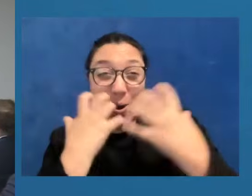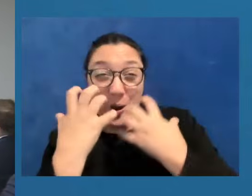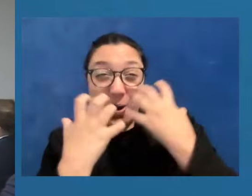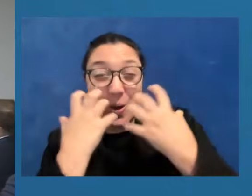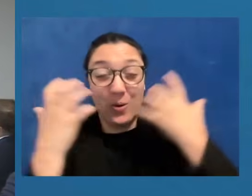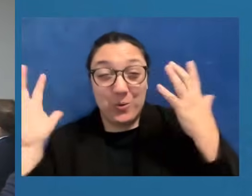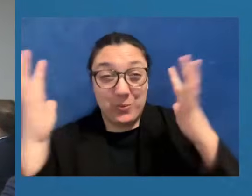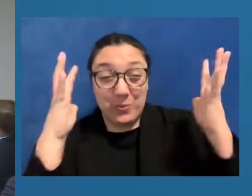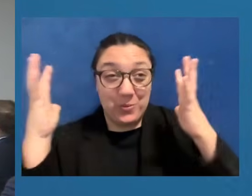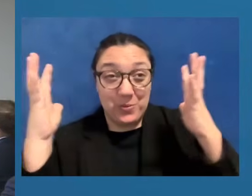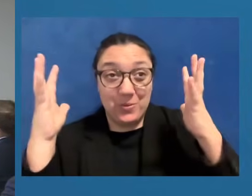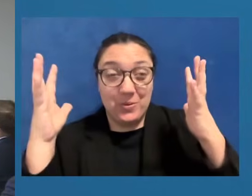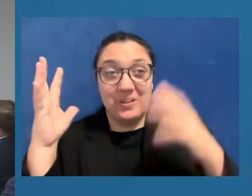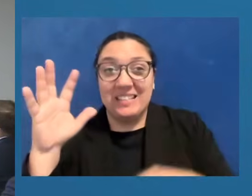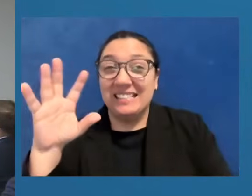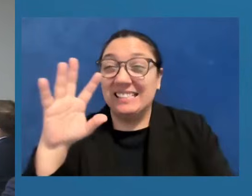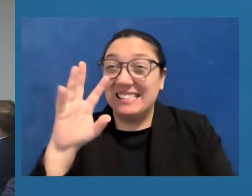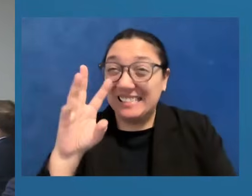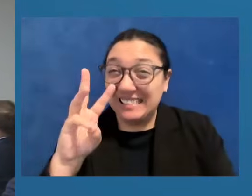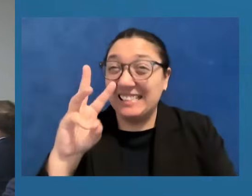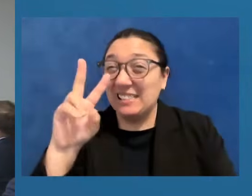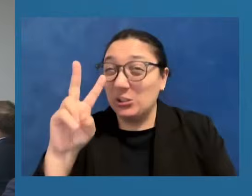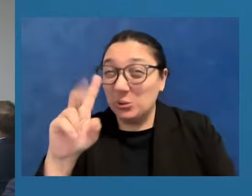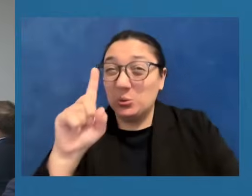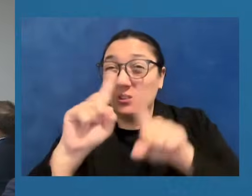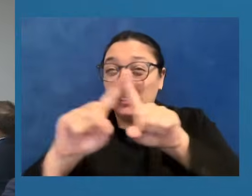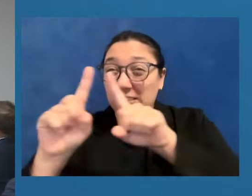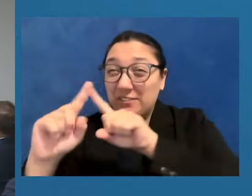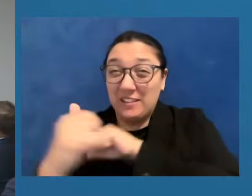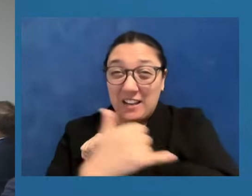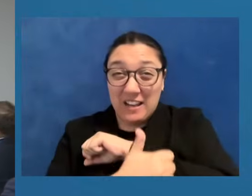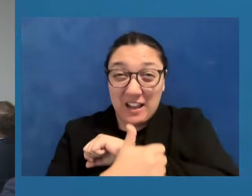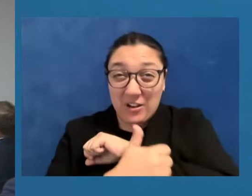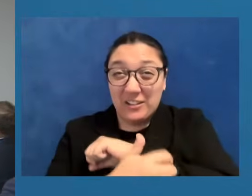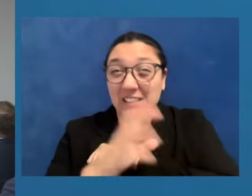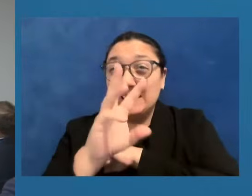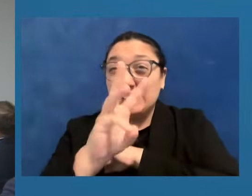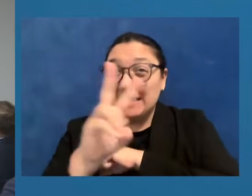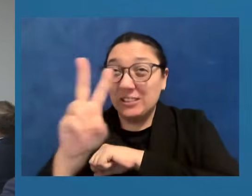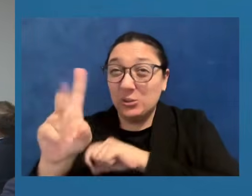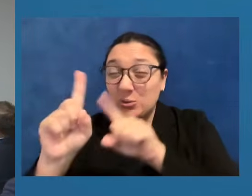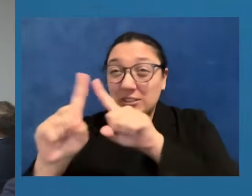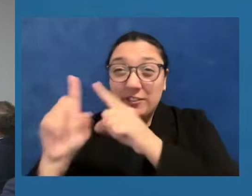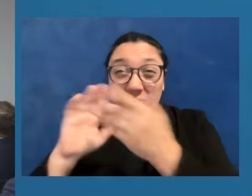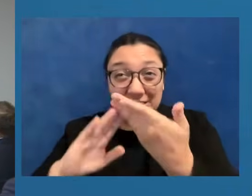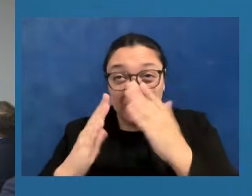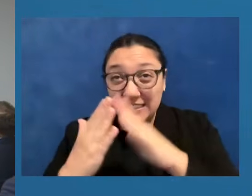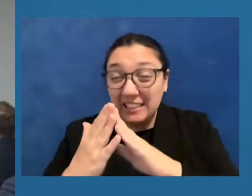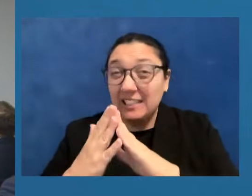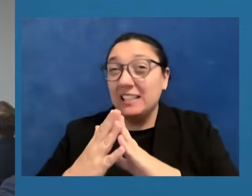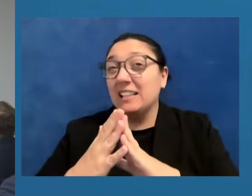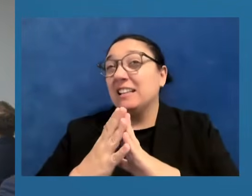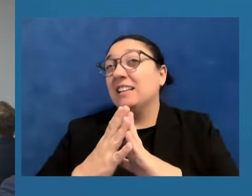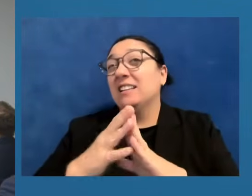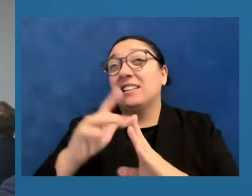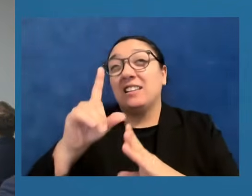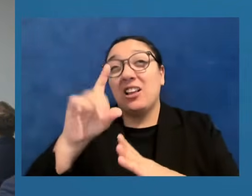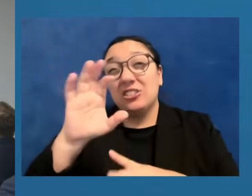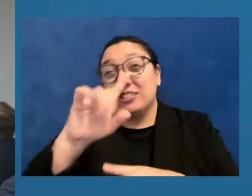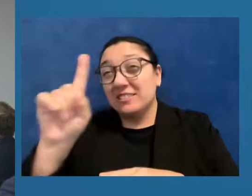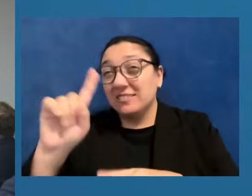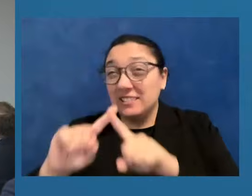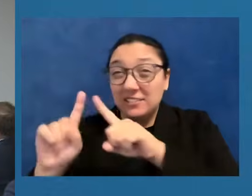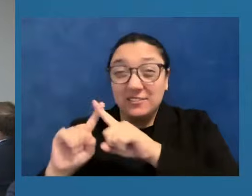Of the 62 counties, 62 cities, and nearly 1,500 towns and villages across this great